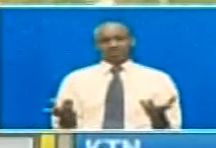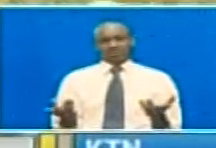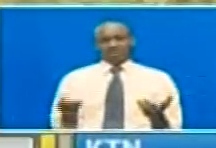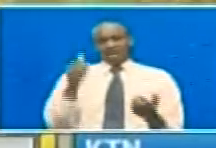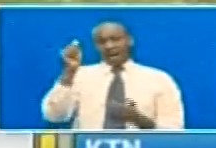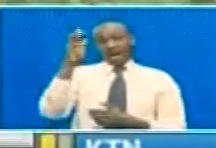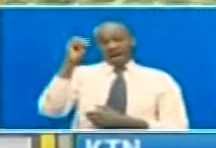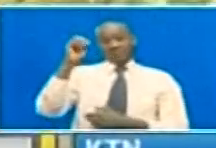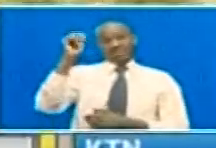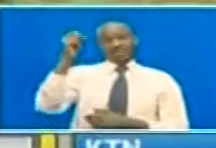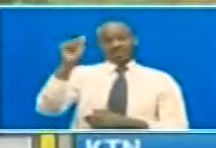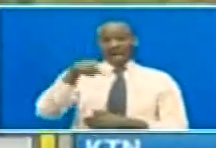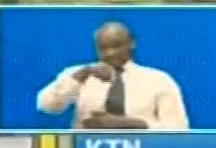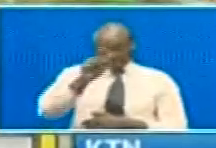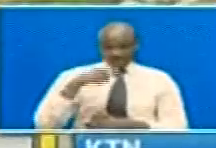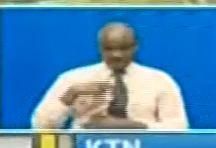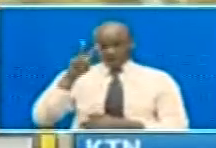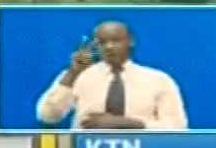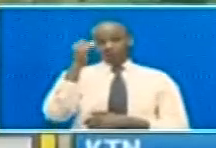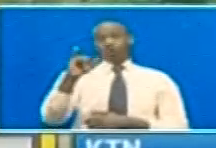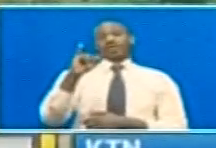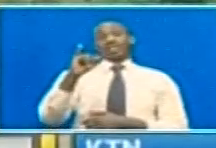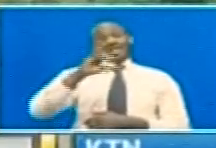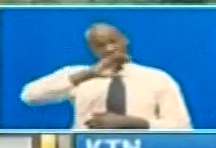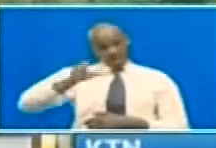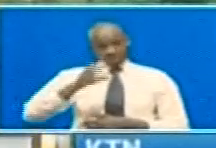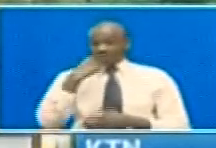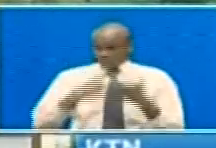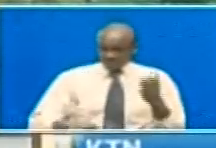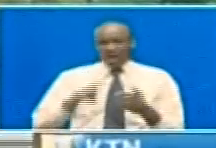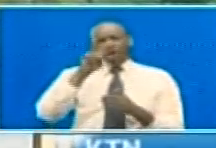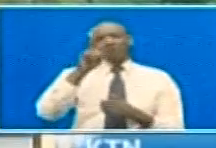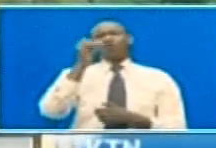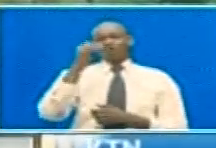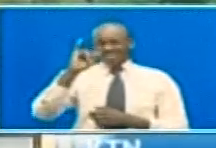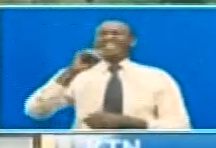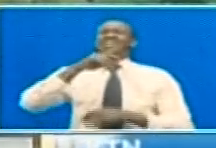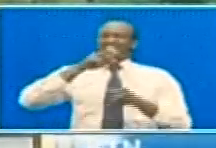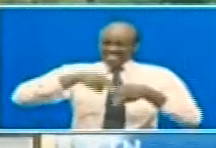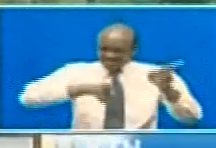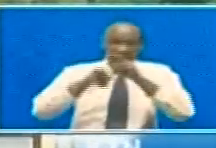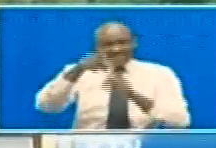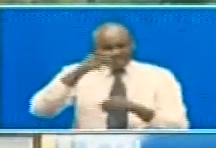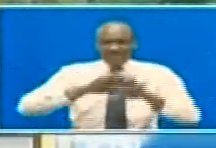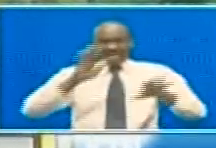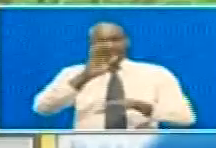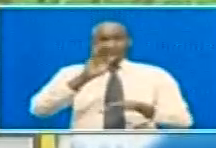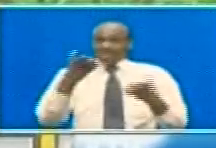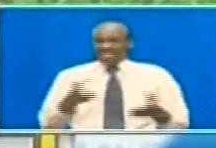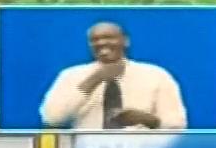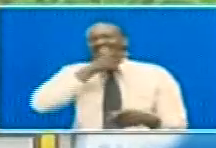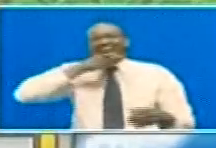Amina Idi, a farmer in Voi County, tells us that Voi River, which used to irrigate her land, dried up months